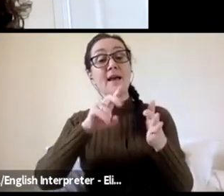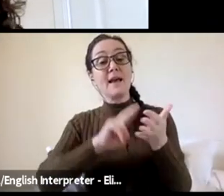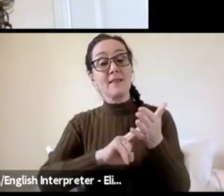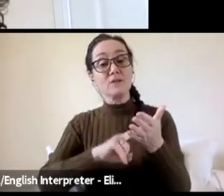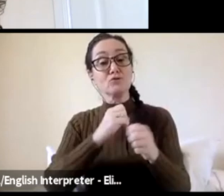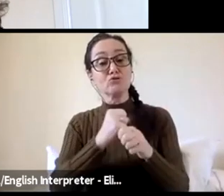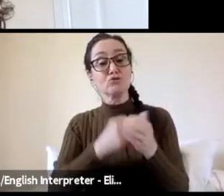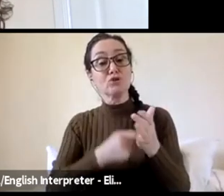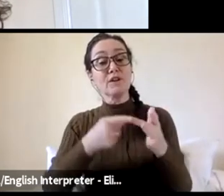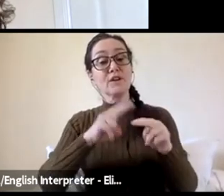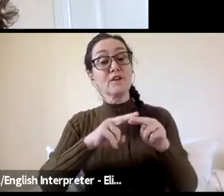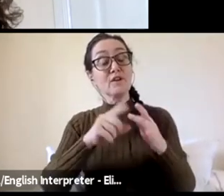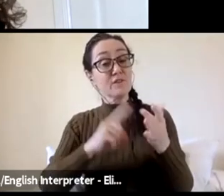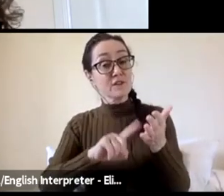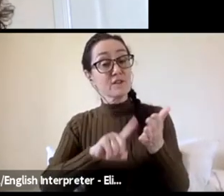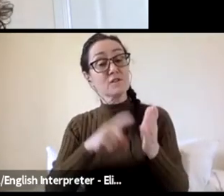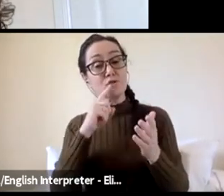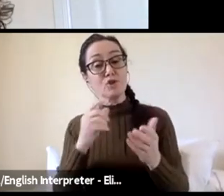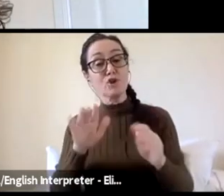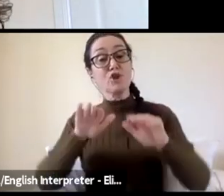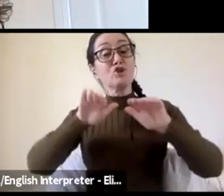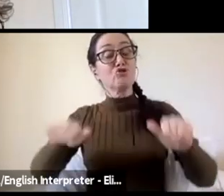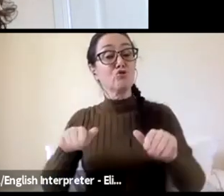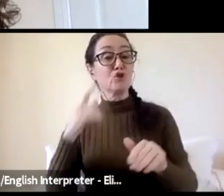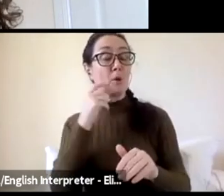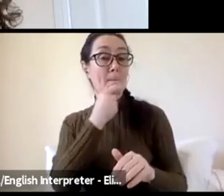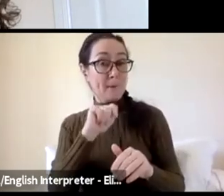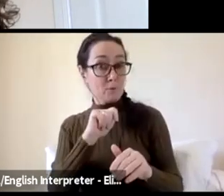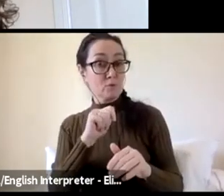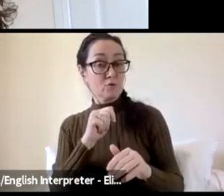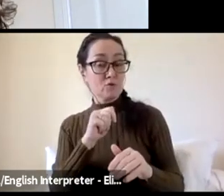her experiences of participating in the Universal Periodic Review. So